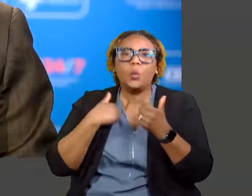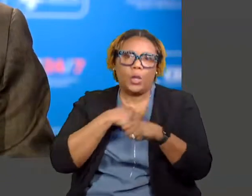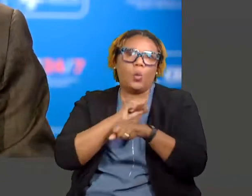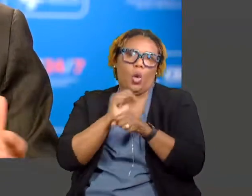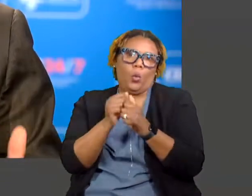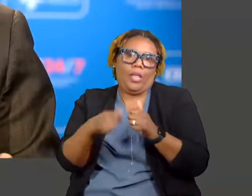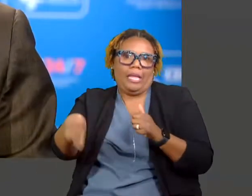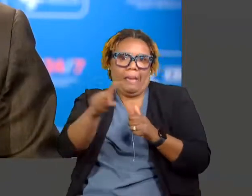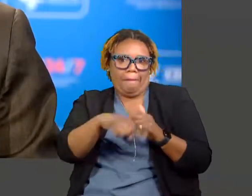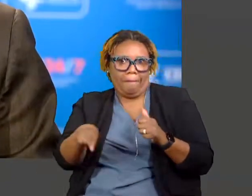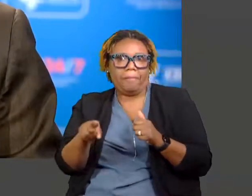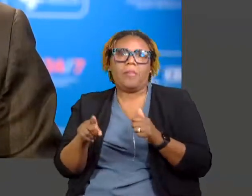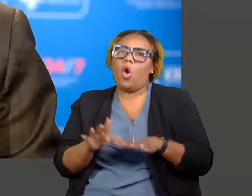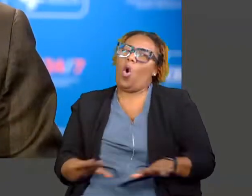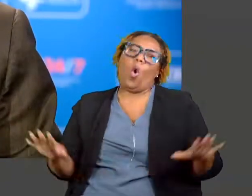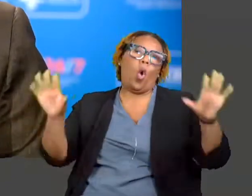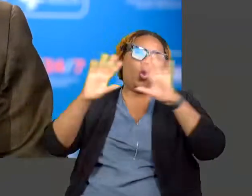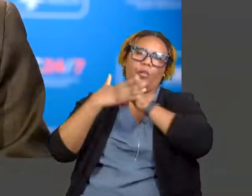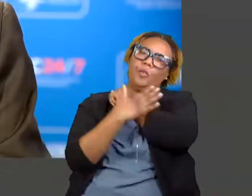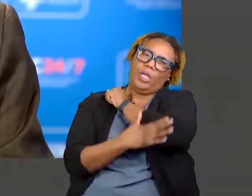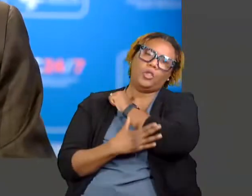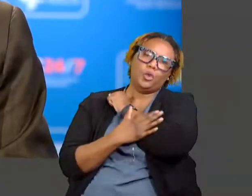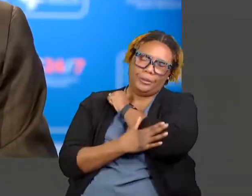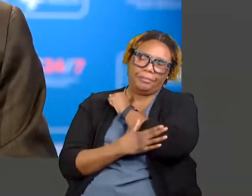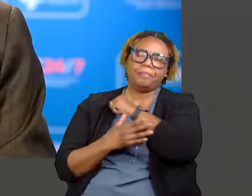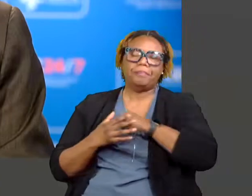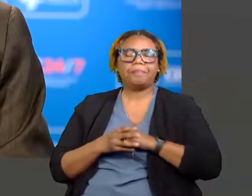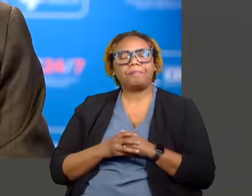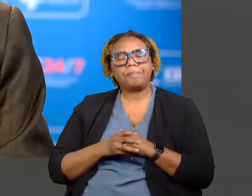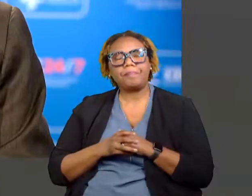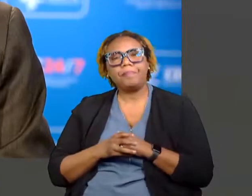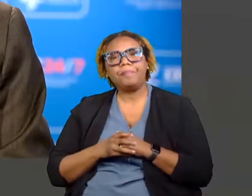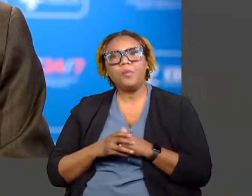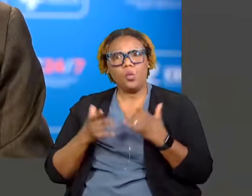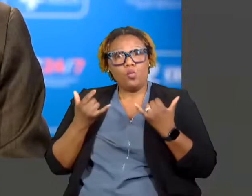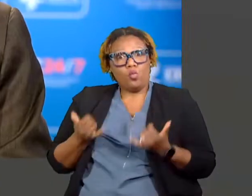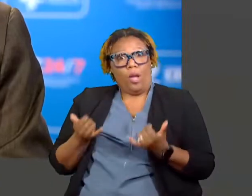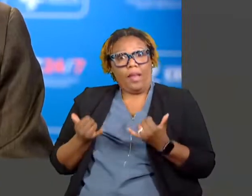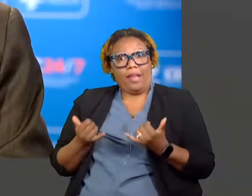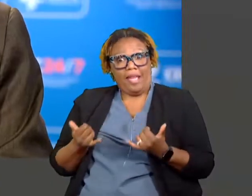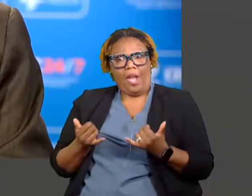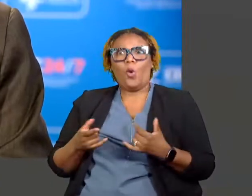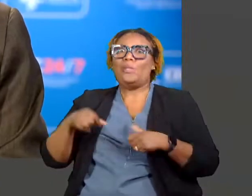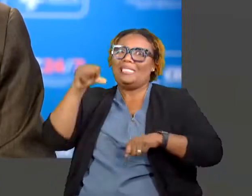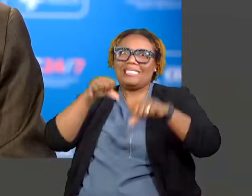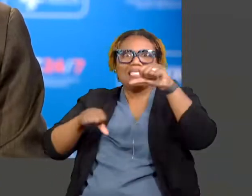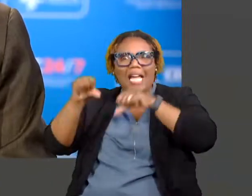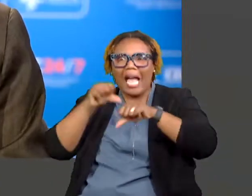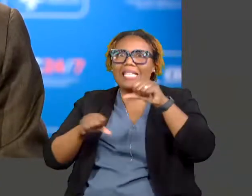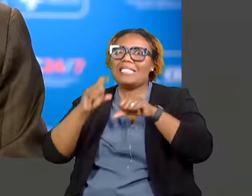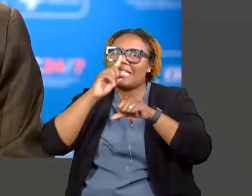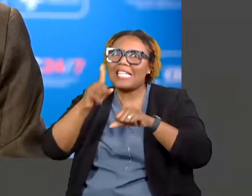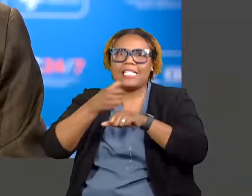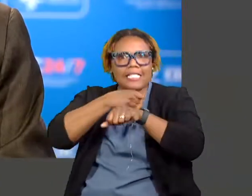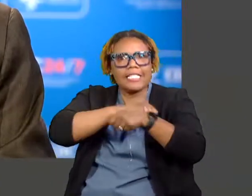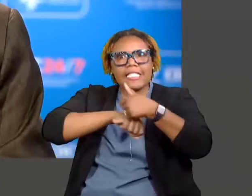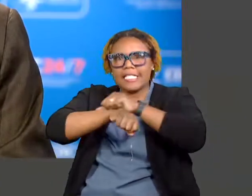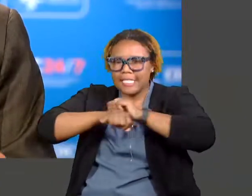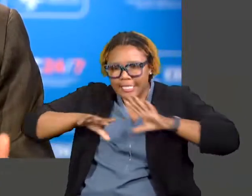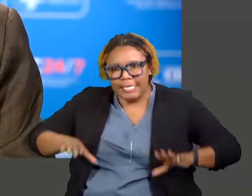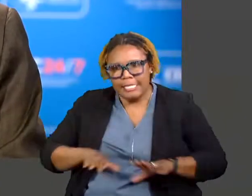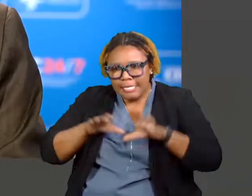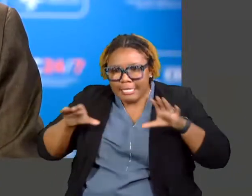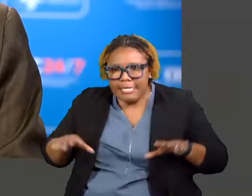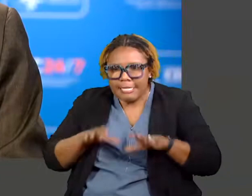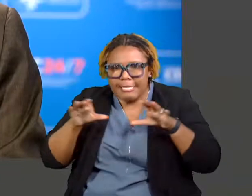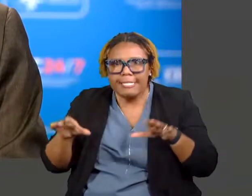but across the country. What you're seeing right now is science in action. And we at the CDC